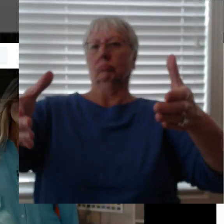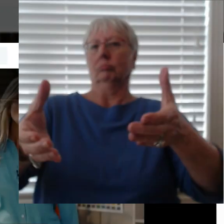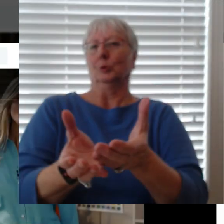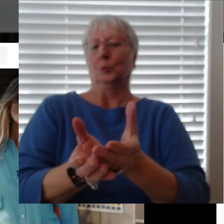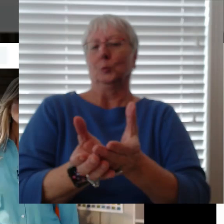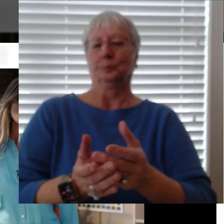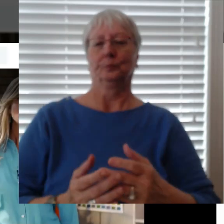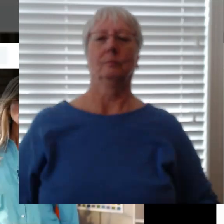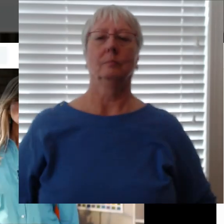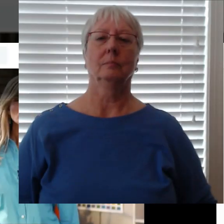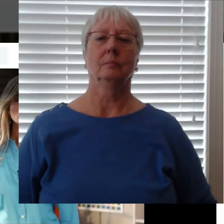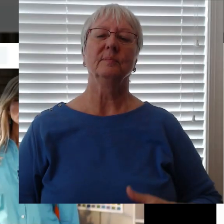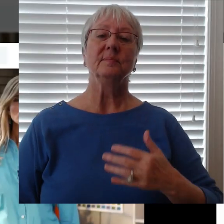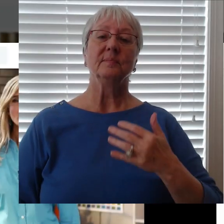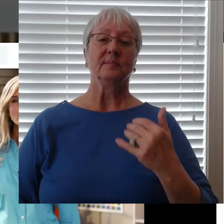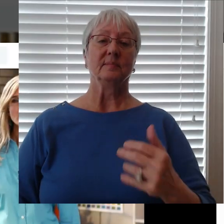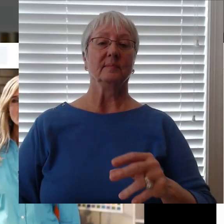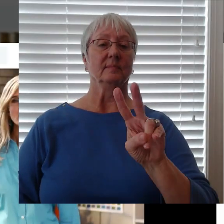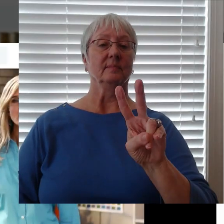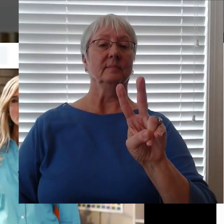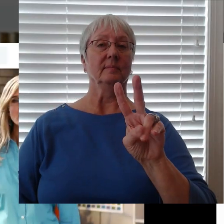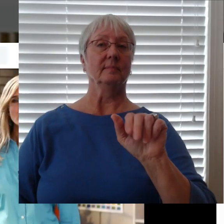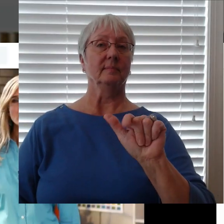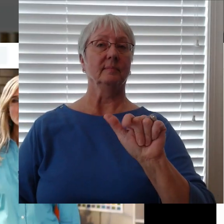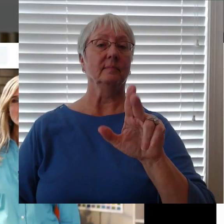The word value has a few implications,